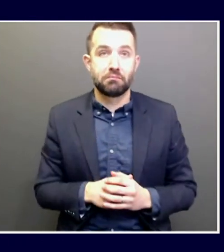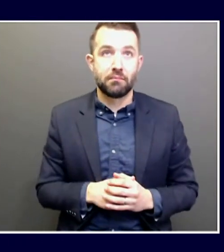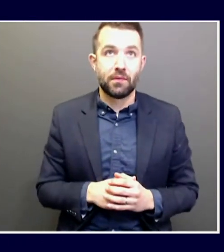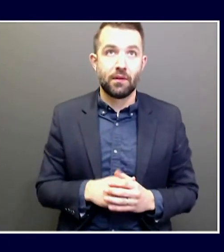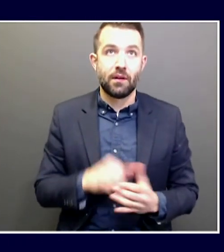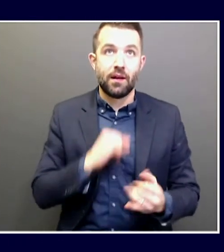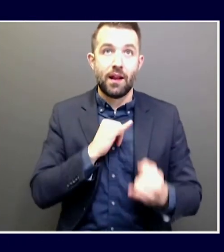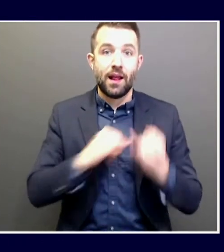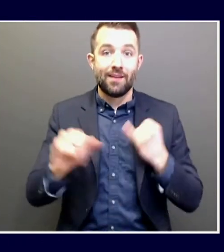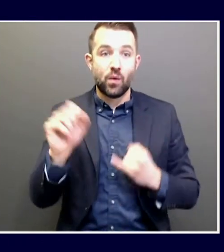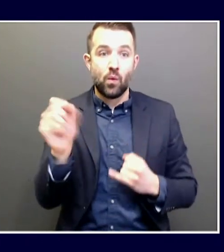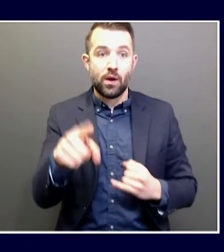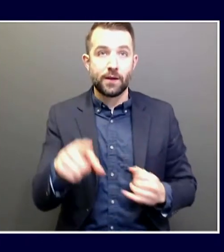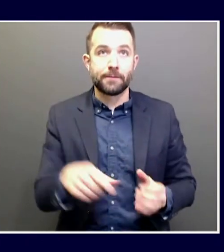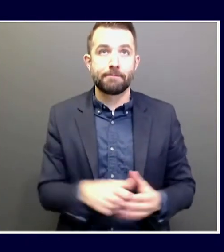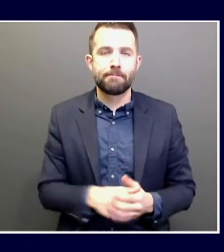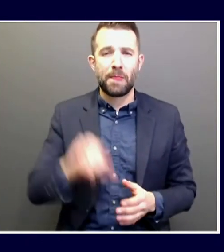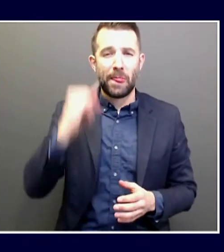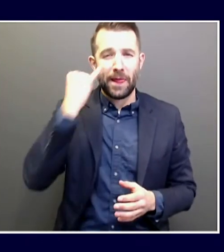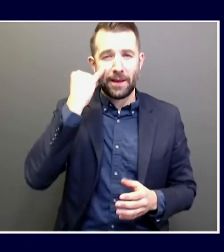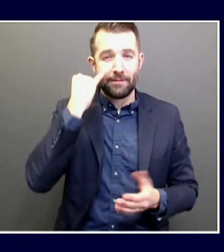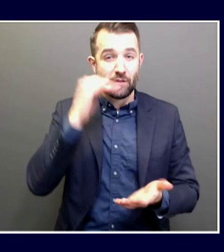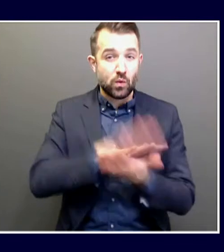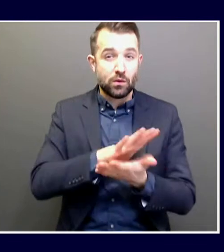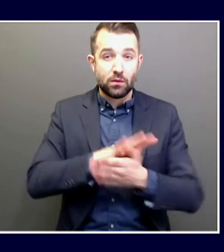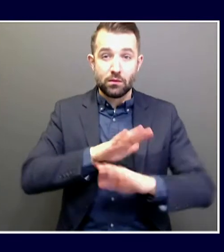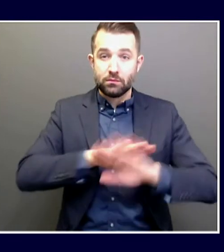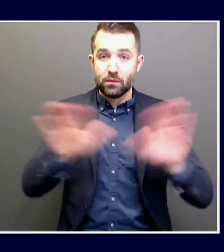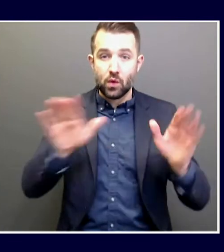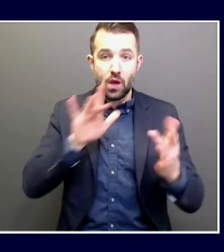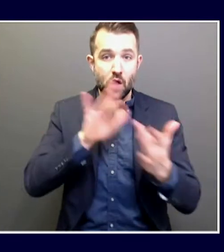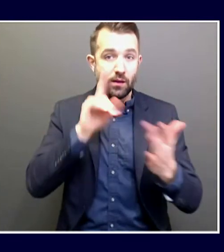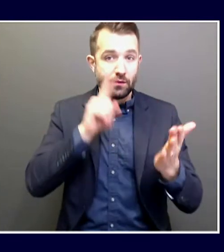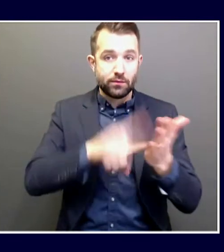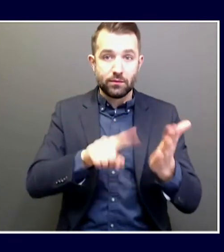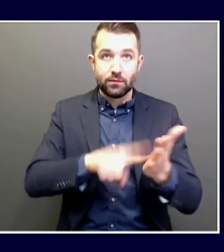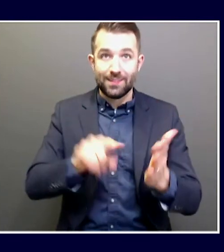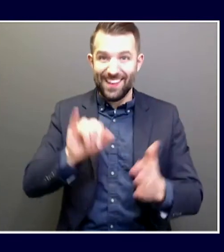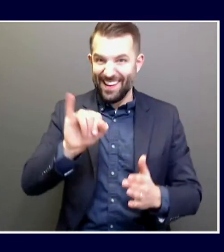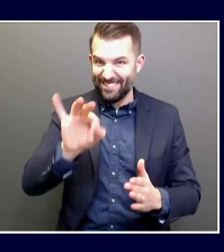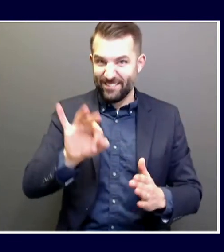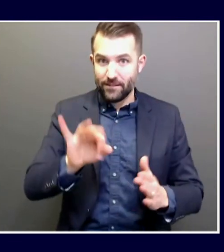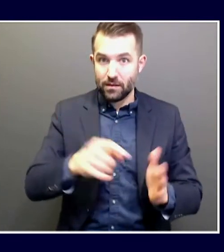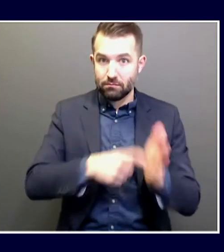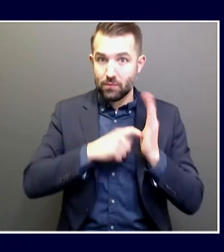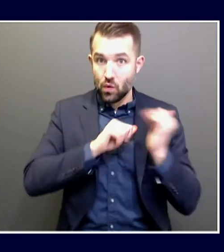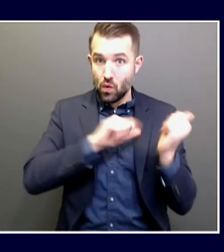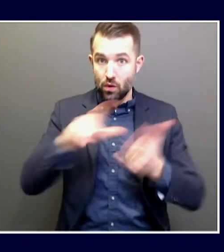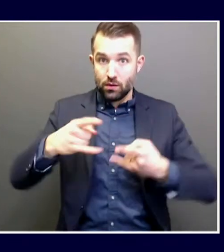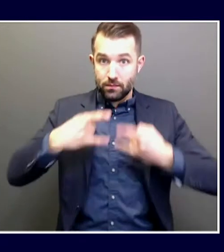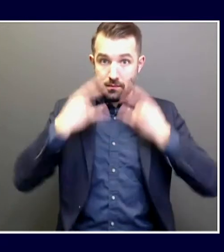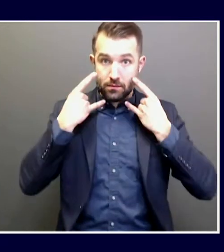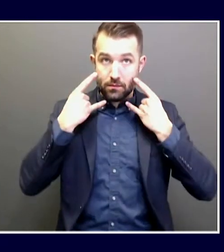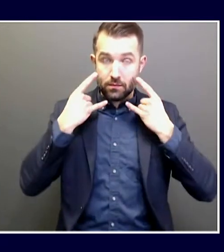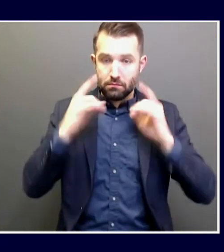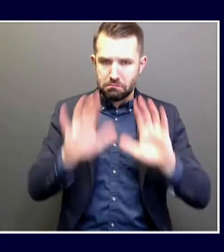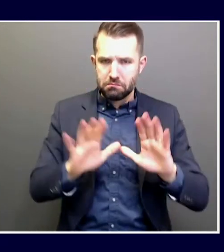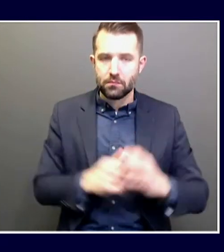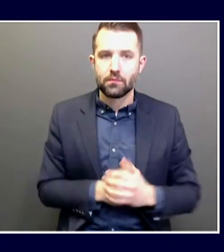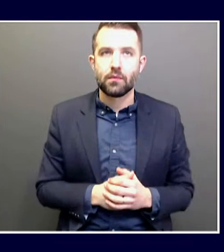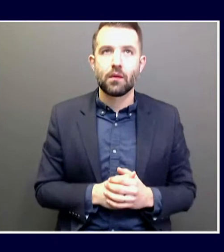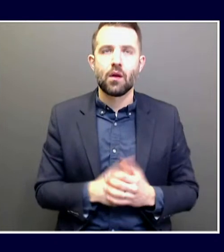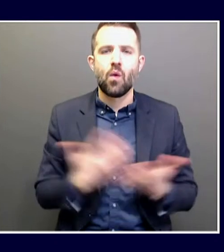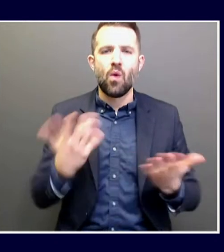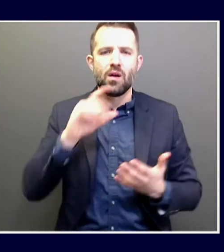no longer have to do contact tracing if they had a mask mandate. Do you have a sense of what percentage of